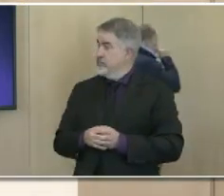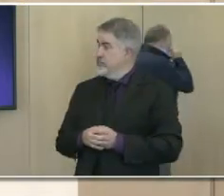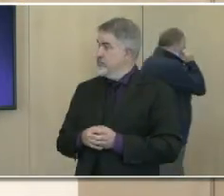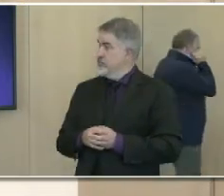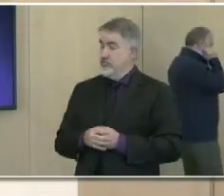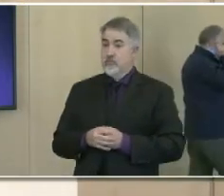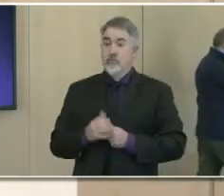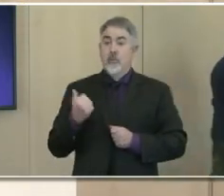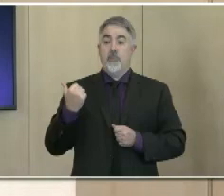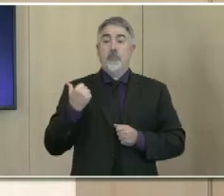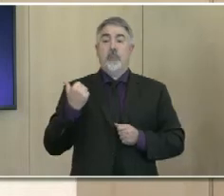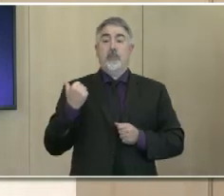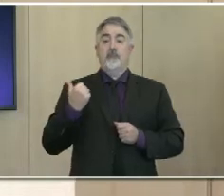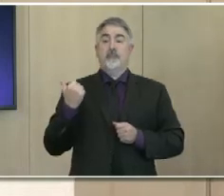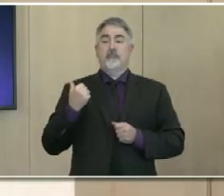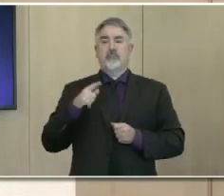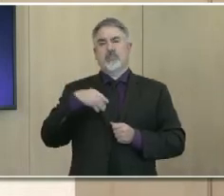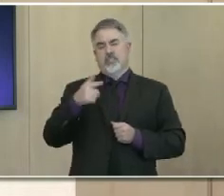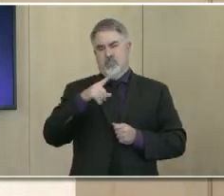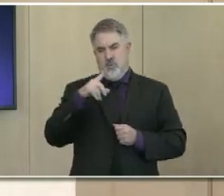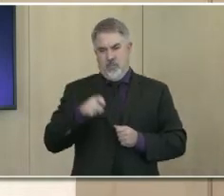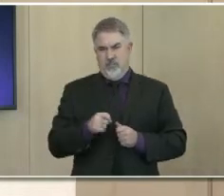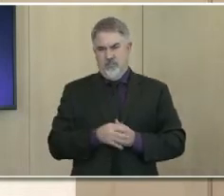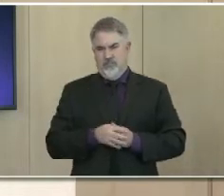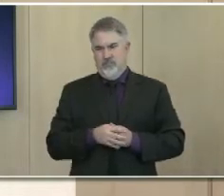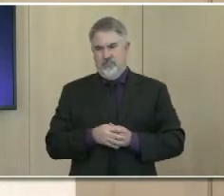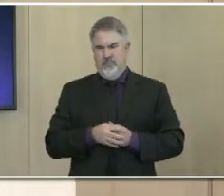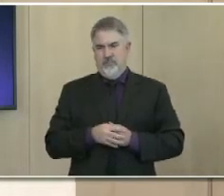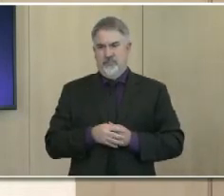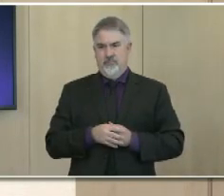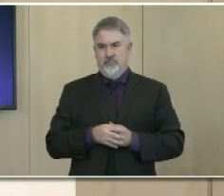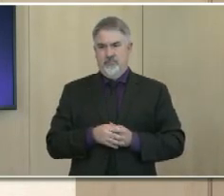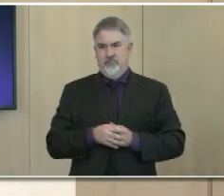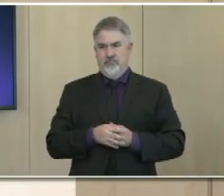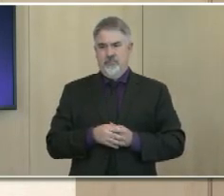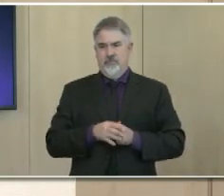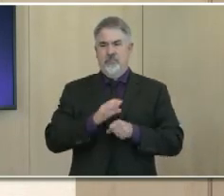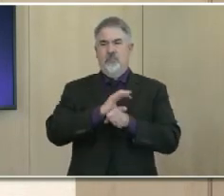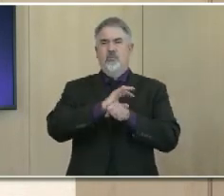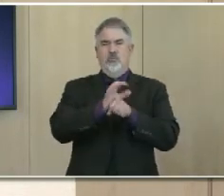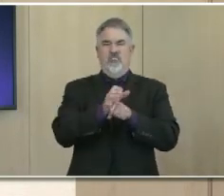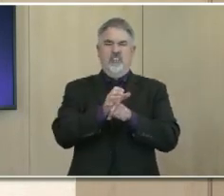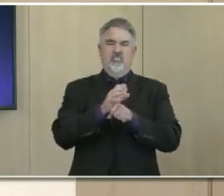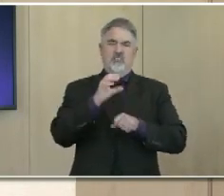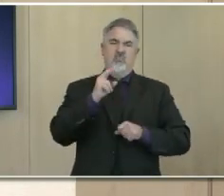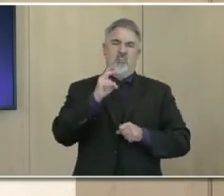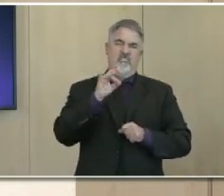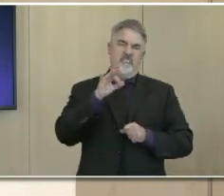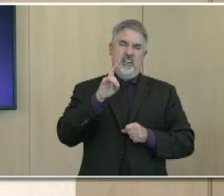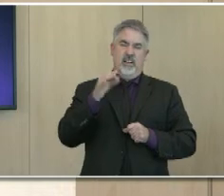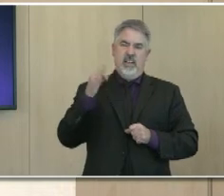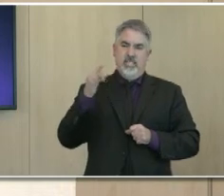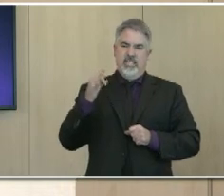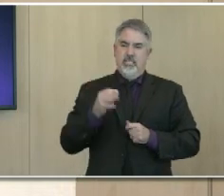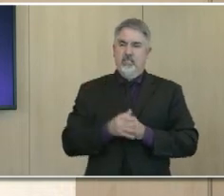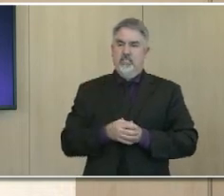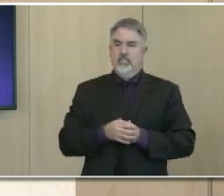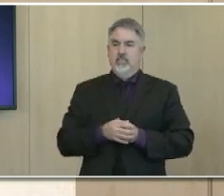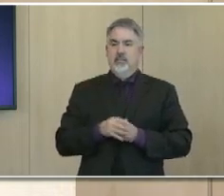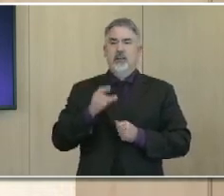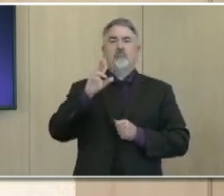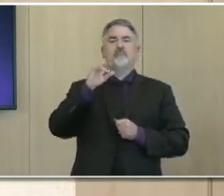This next question is going to deal with the prevalence of COVID-19 among different races, and Dr. Wooten will be answering that